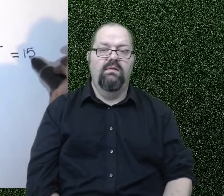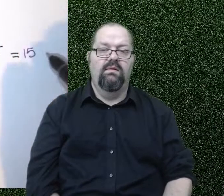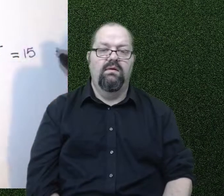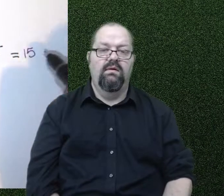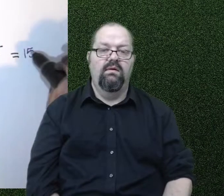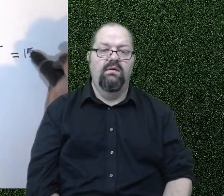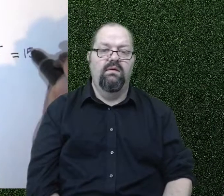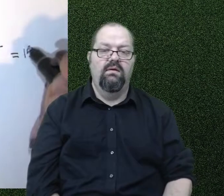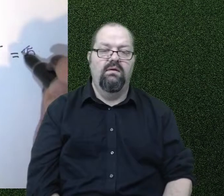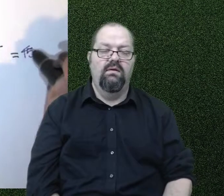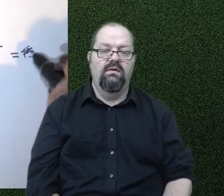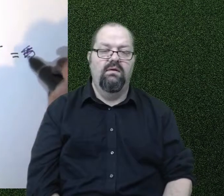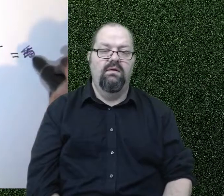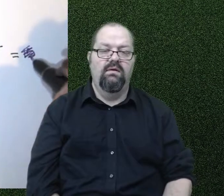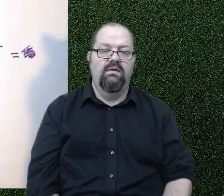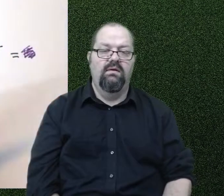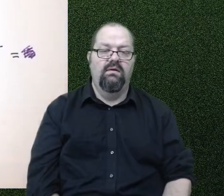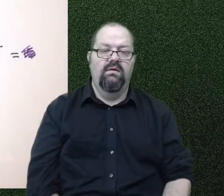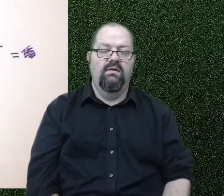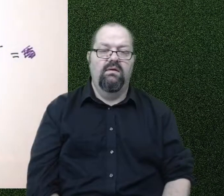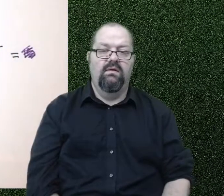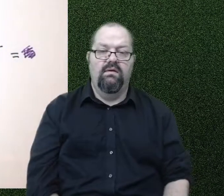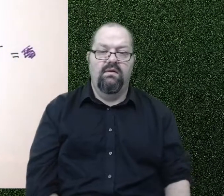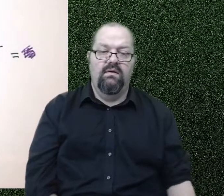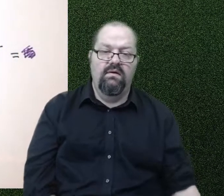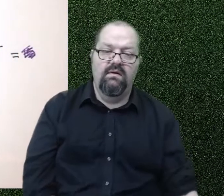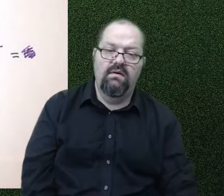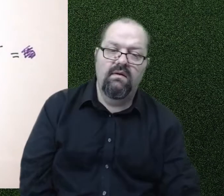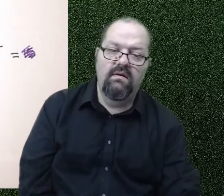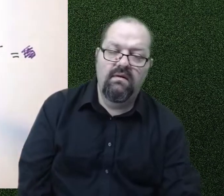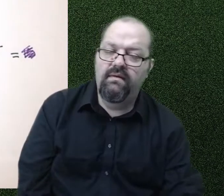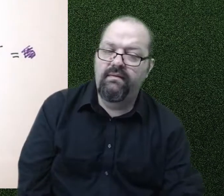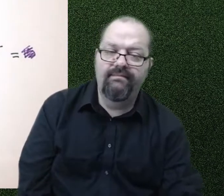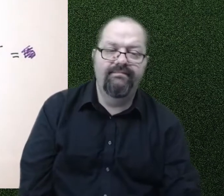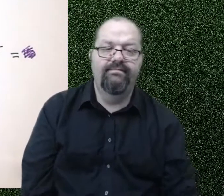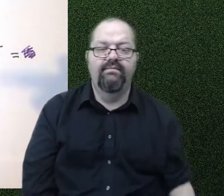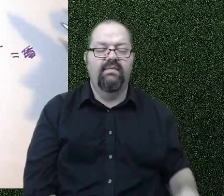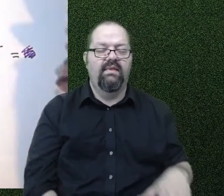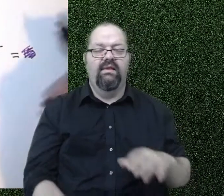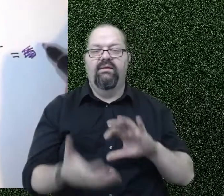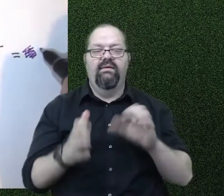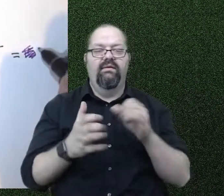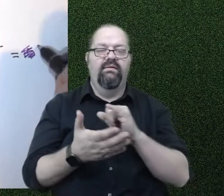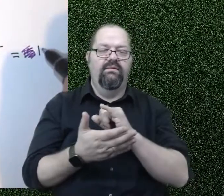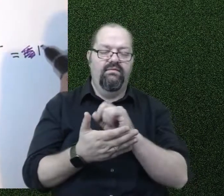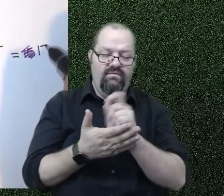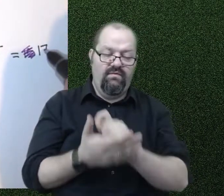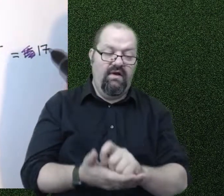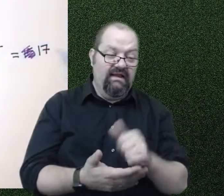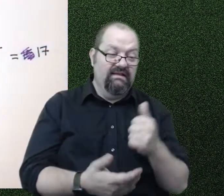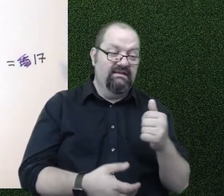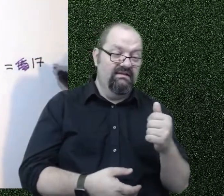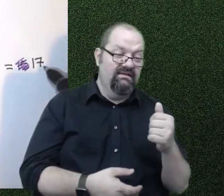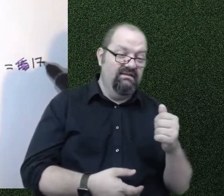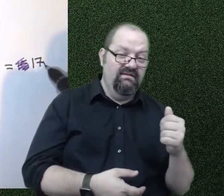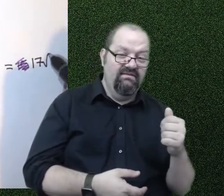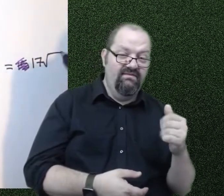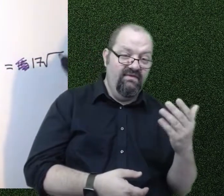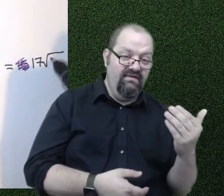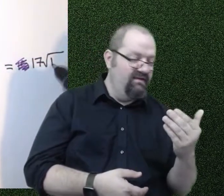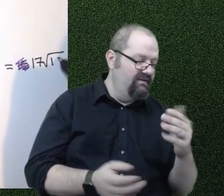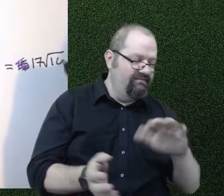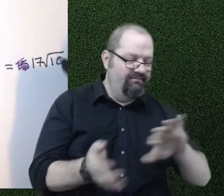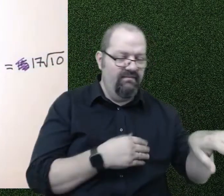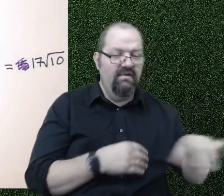It's beautiful. Oops, I just wrote 15, but I meant 17. I was using the wrong color. So I've got 17 times the square